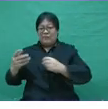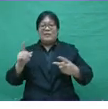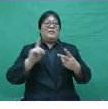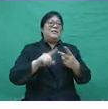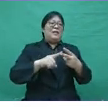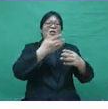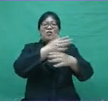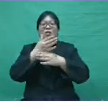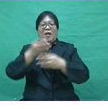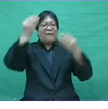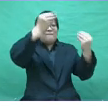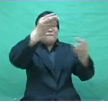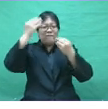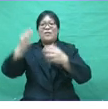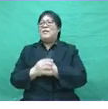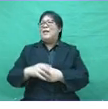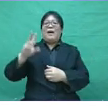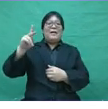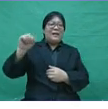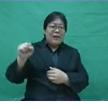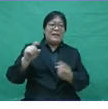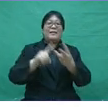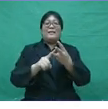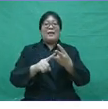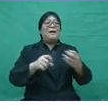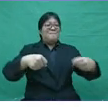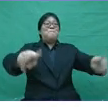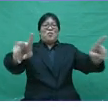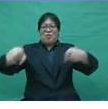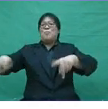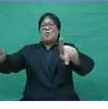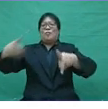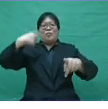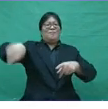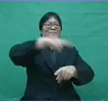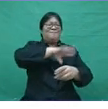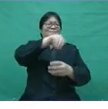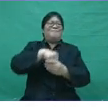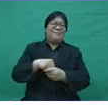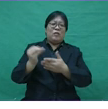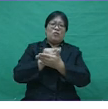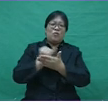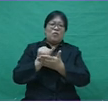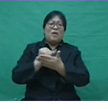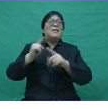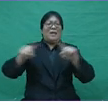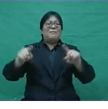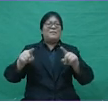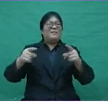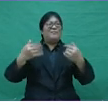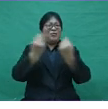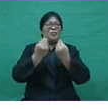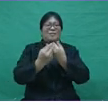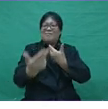of glaring cases and the missed opportunities from being protected, the number still seems to be low.